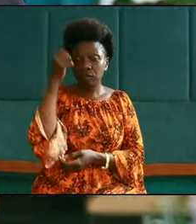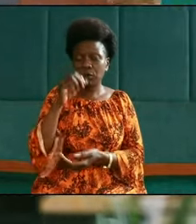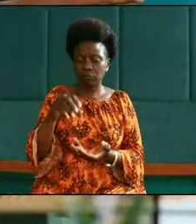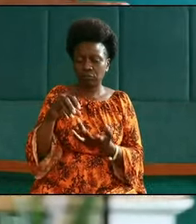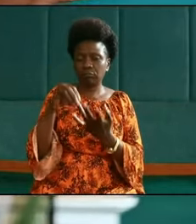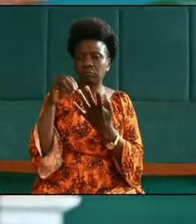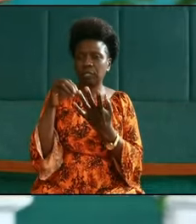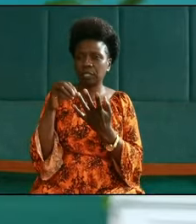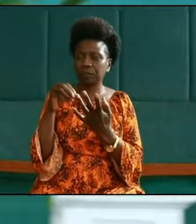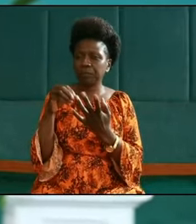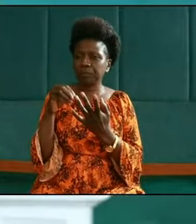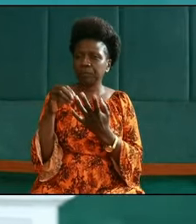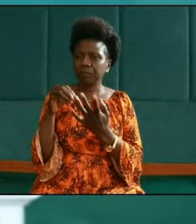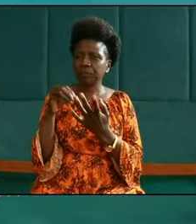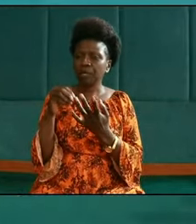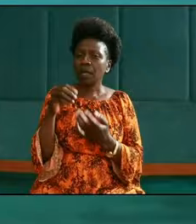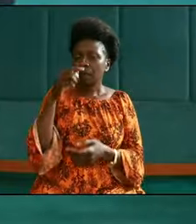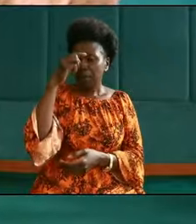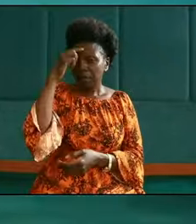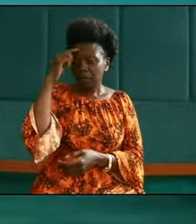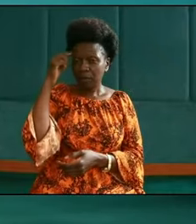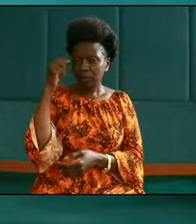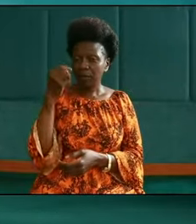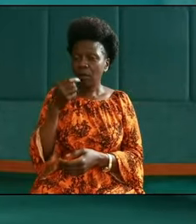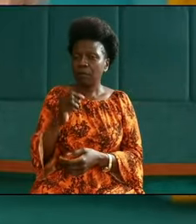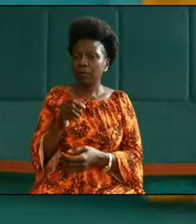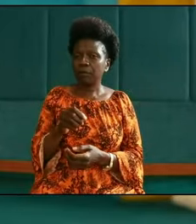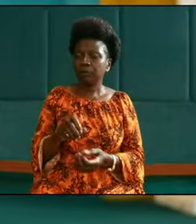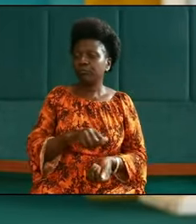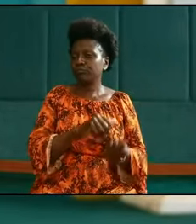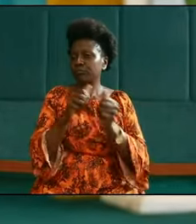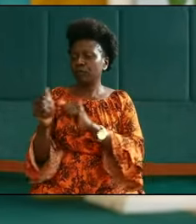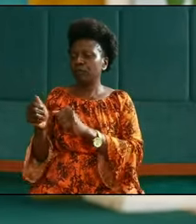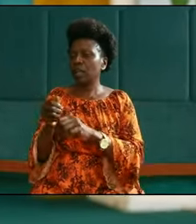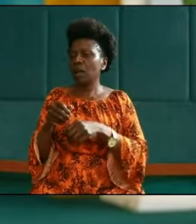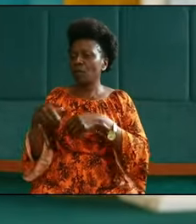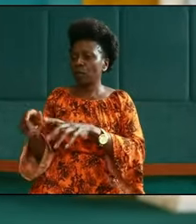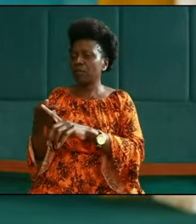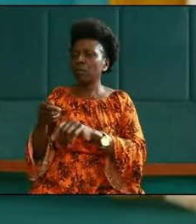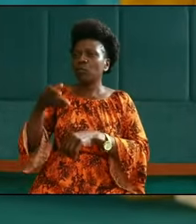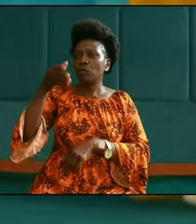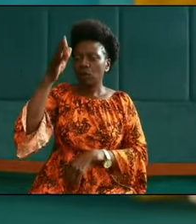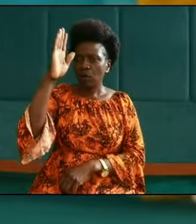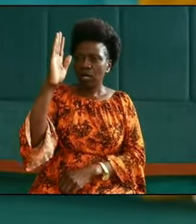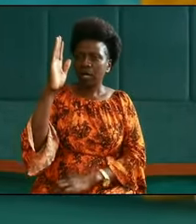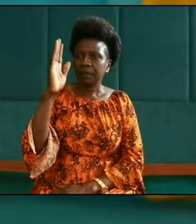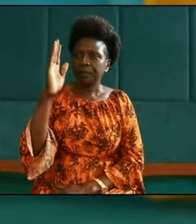choosing idolatry, because of backsliding and moving away from God,